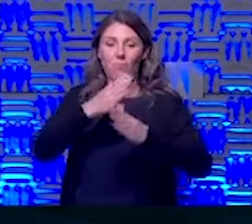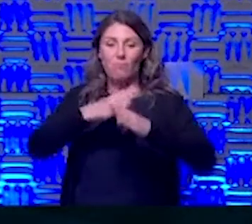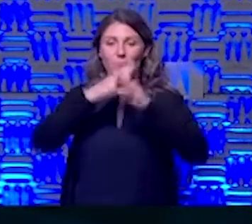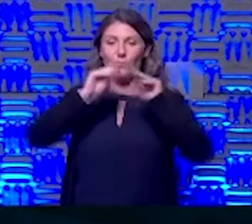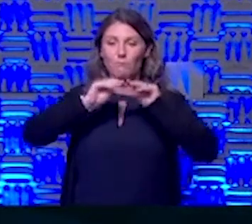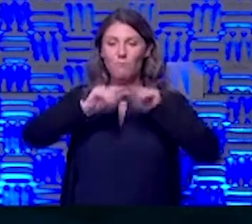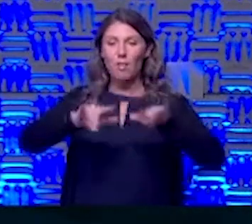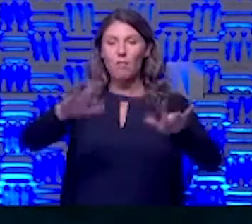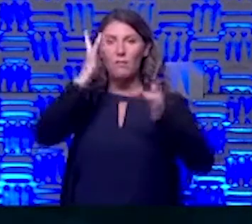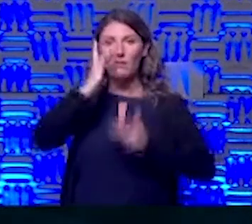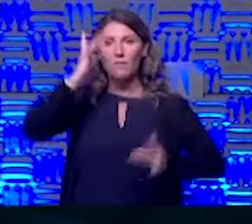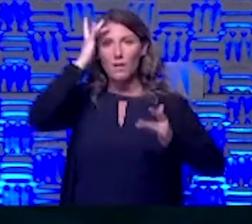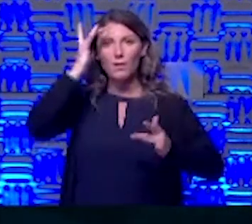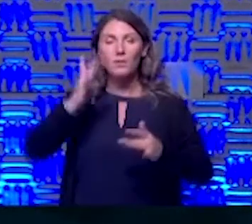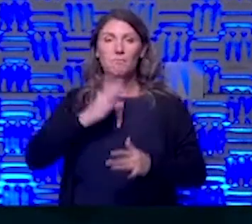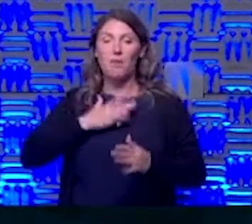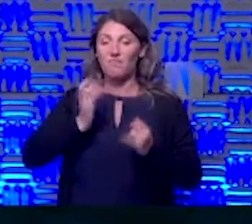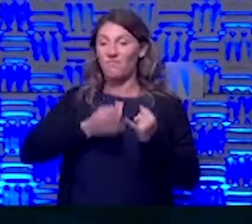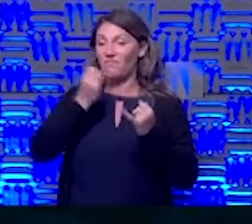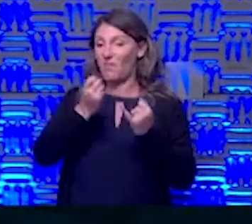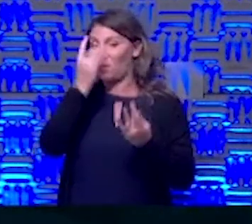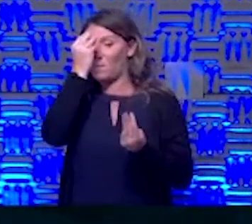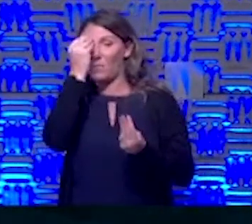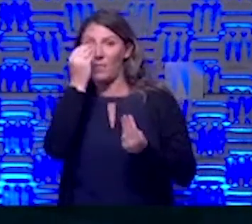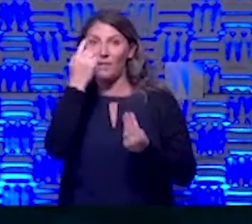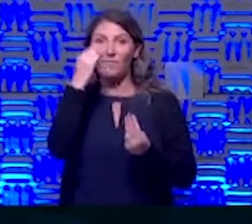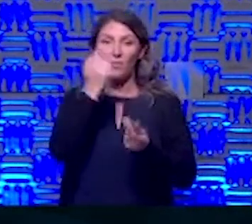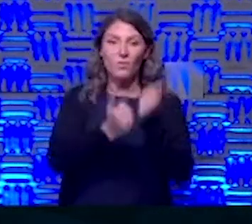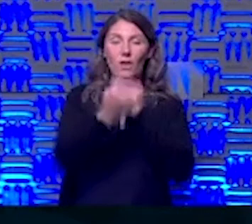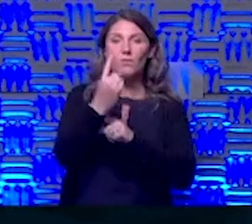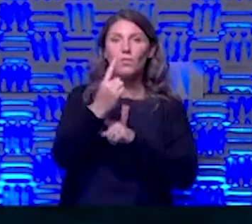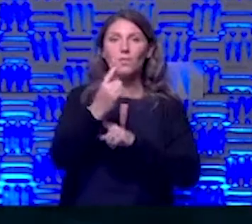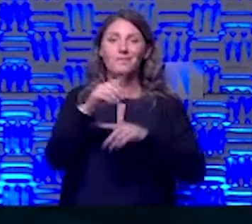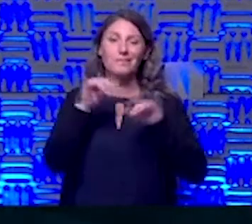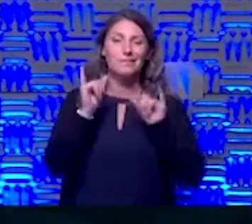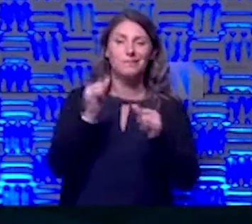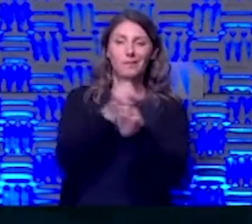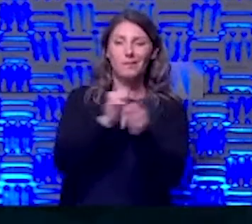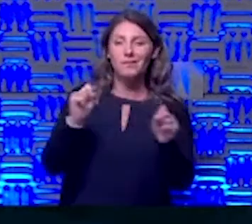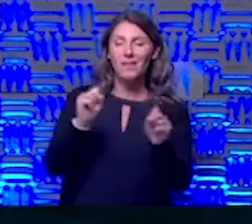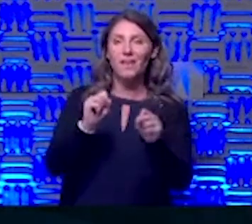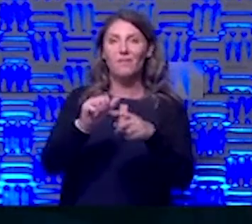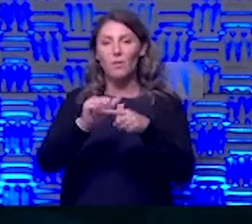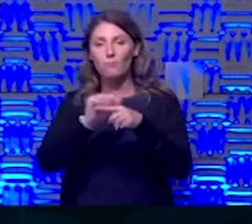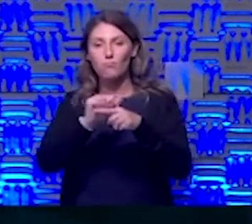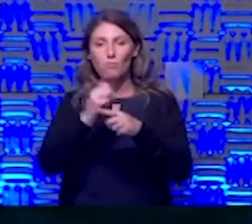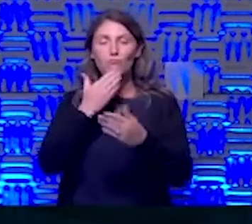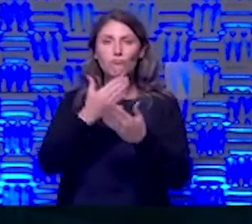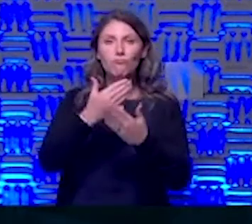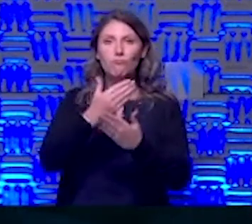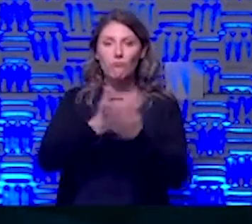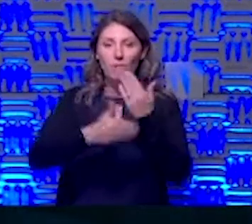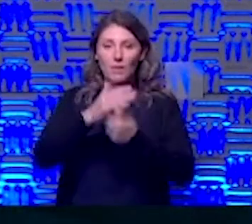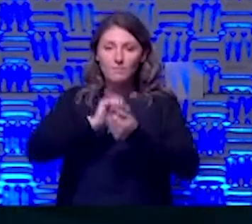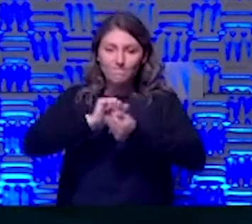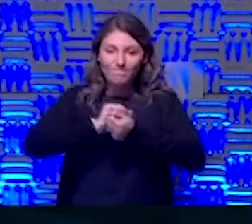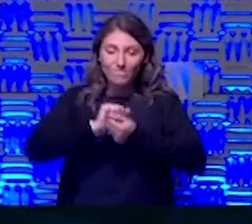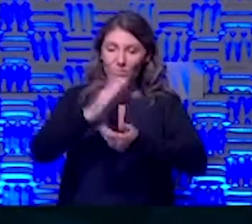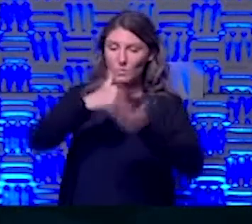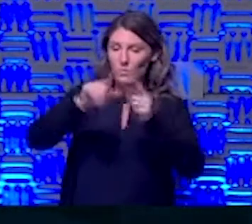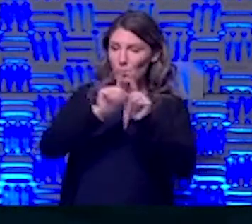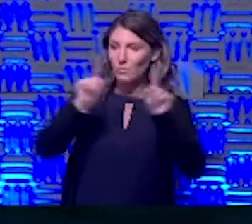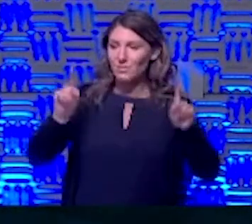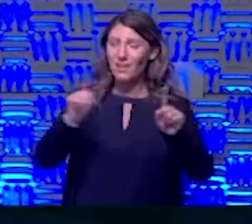And so my final words would be for everyone to stay safe, practice good hand hygiene and social distancing, and please wear masks as